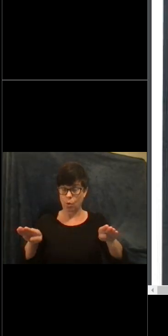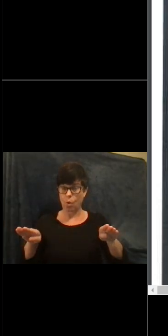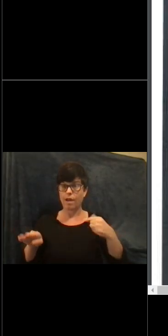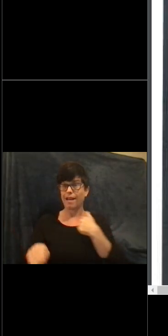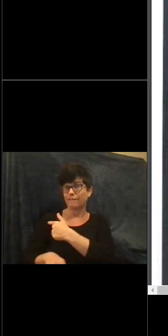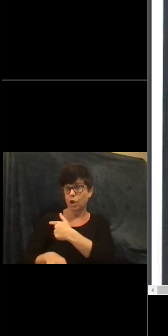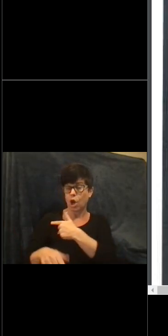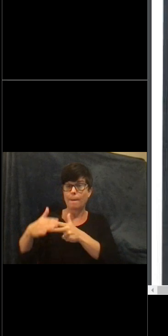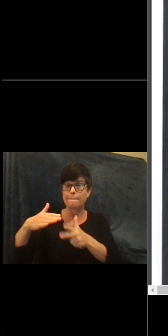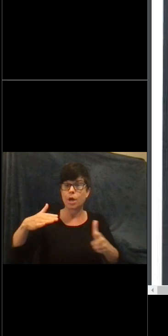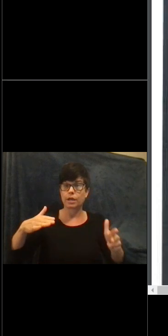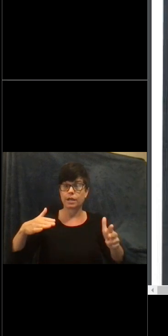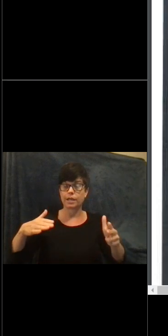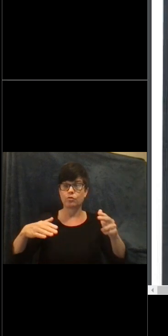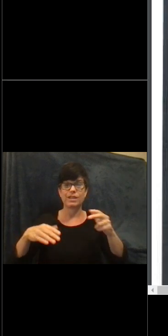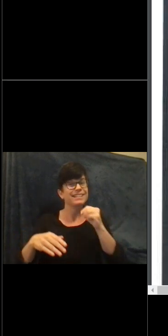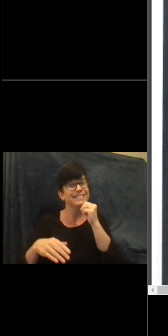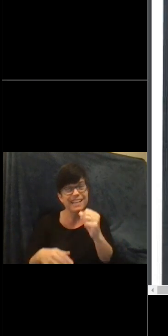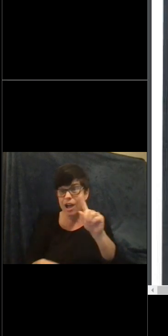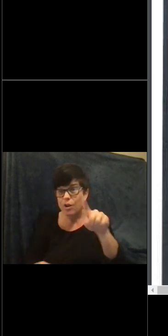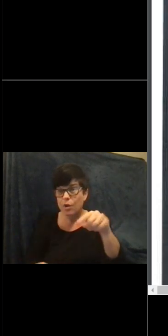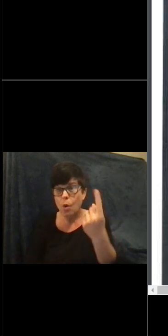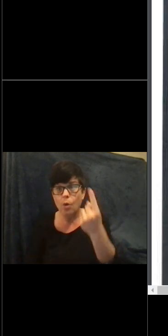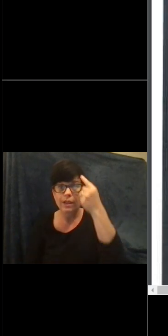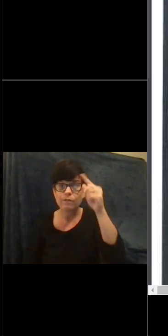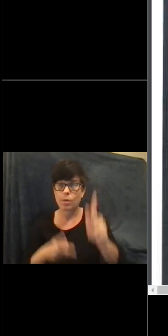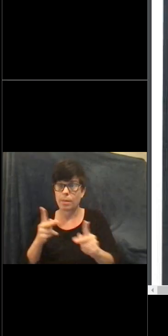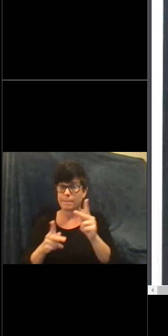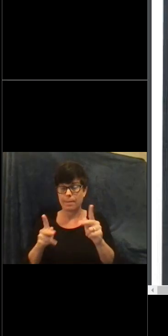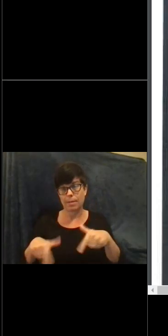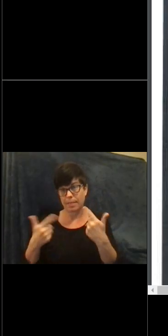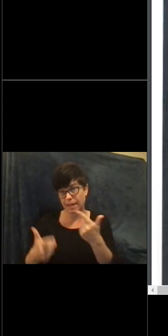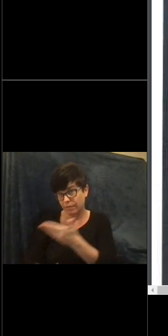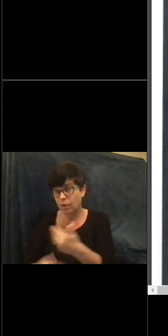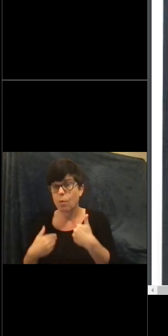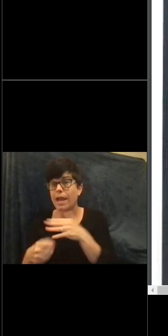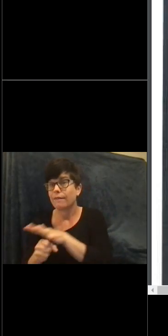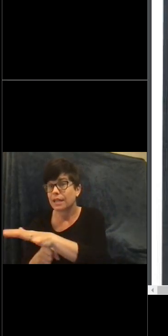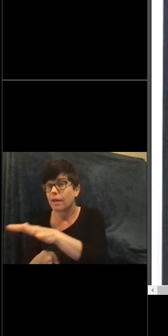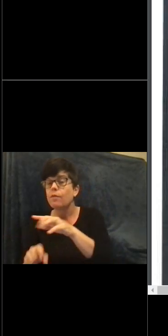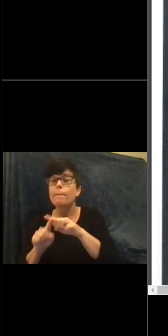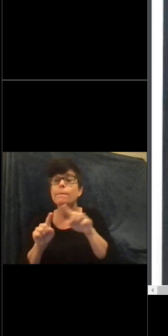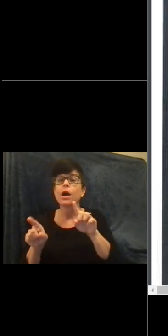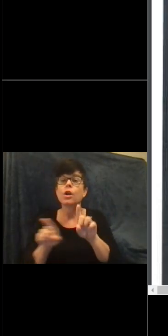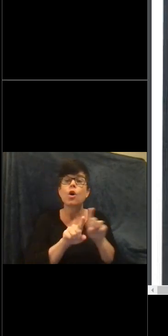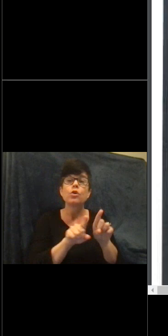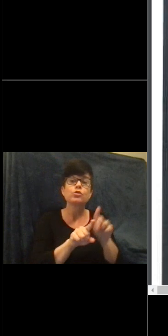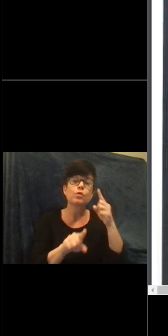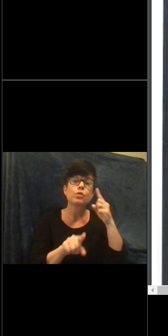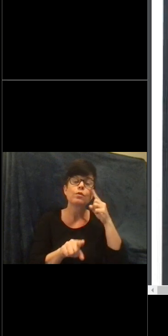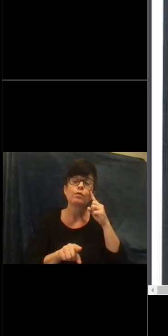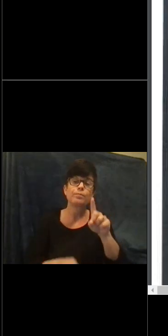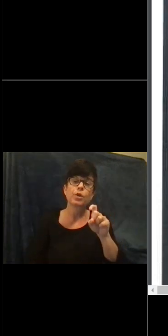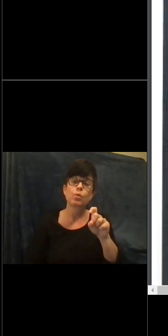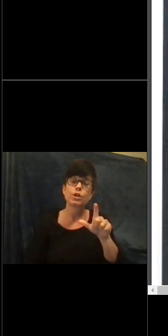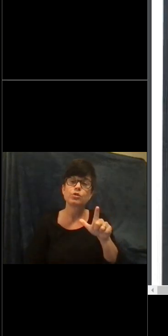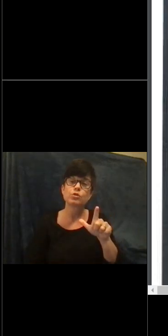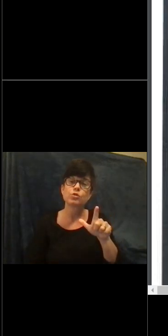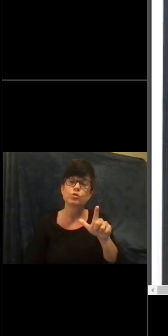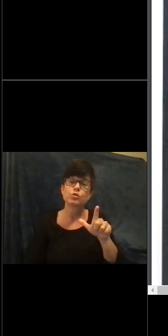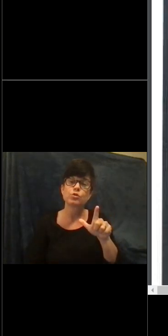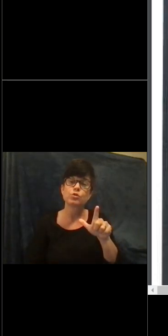if our parking is just for the residents. We have certainly enough for the residents, but there is 128 parking spaces